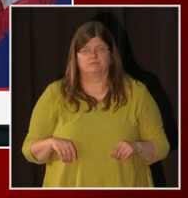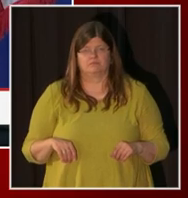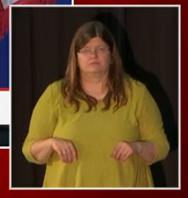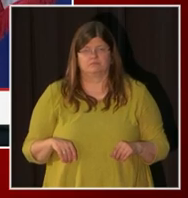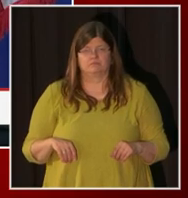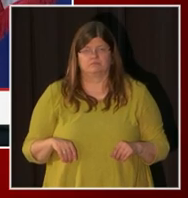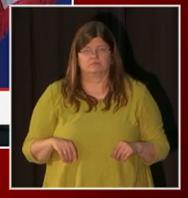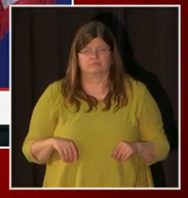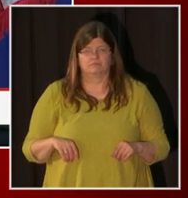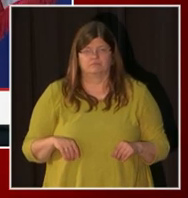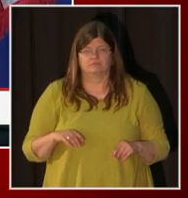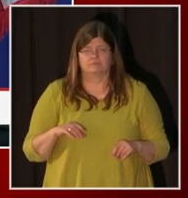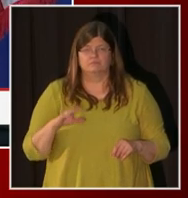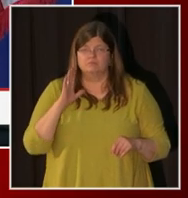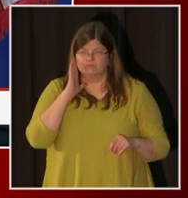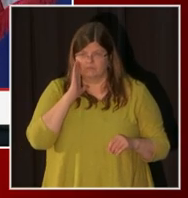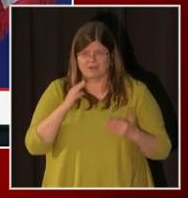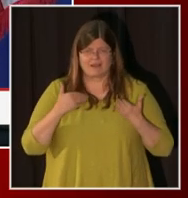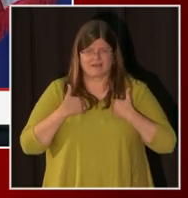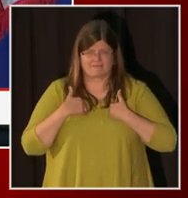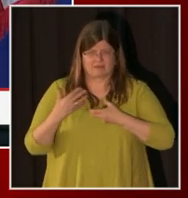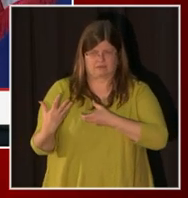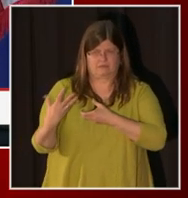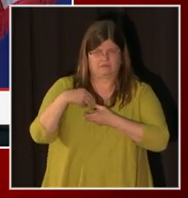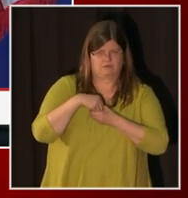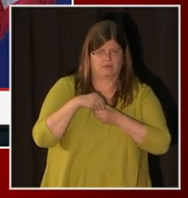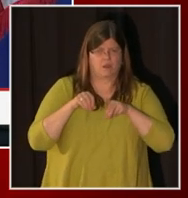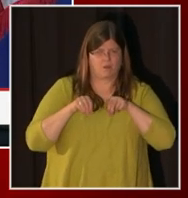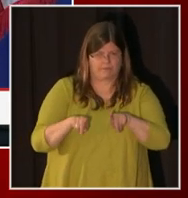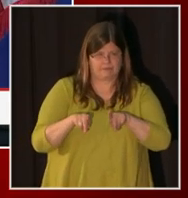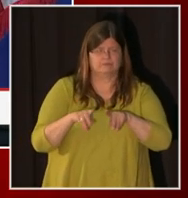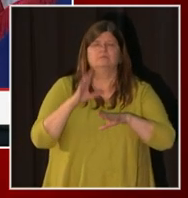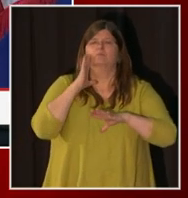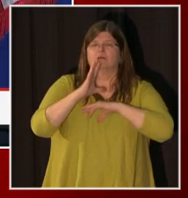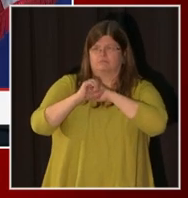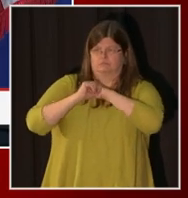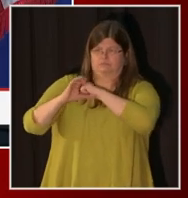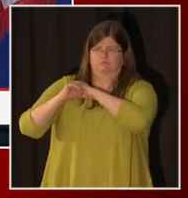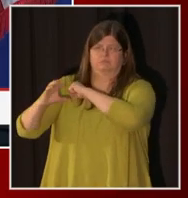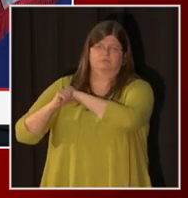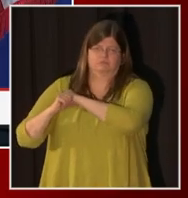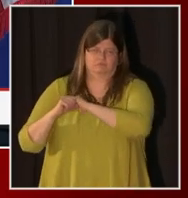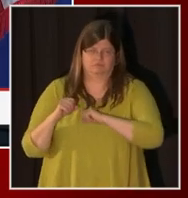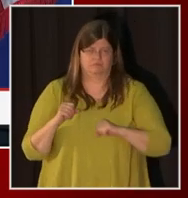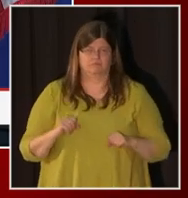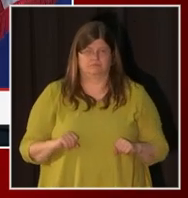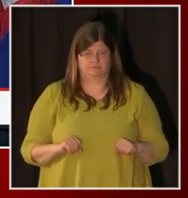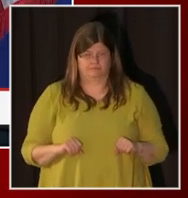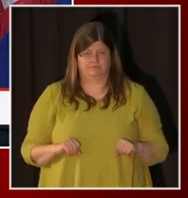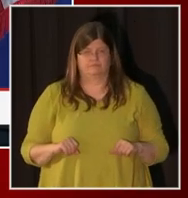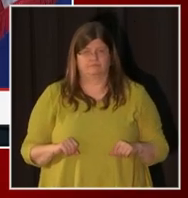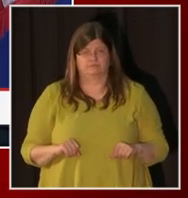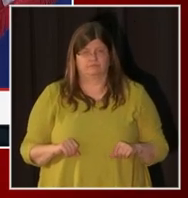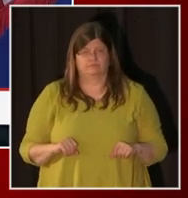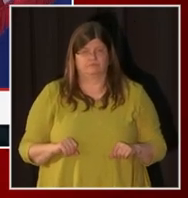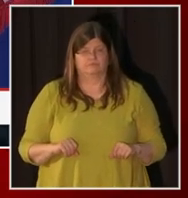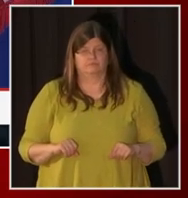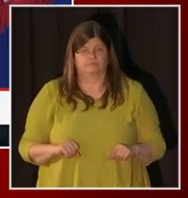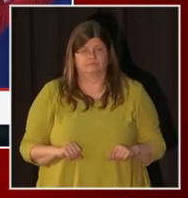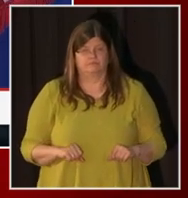shortly. And we're going to ask them to turn around some recommendations to